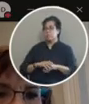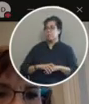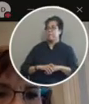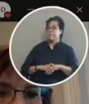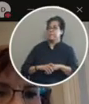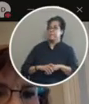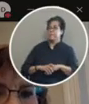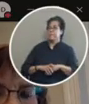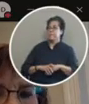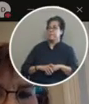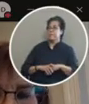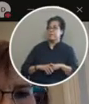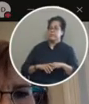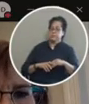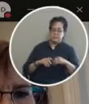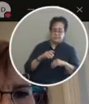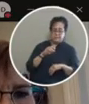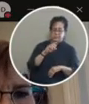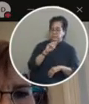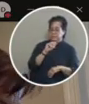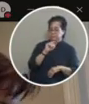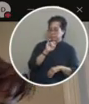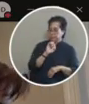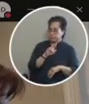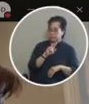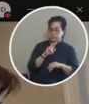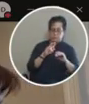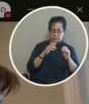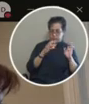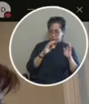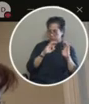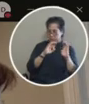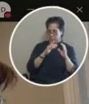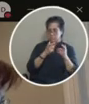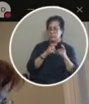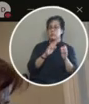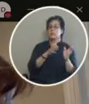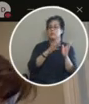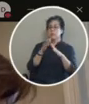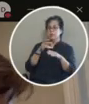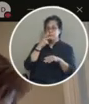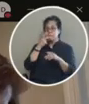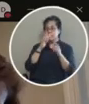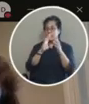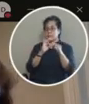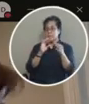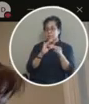right, I believe I've covered all the council members speaking, so Laura, let's go to the public comment.